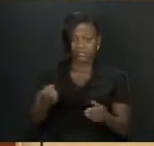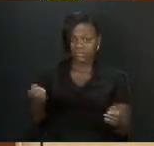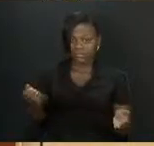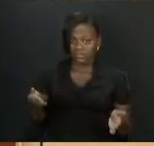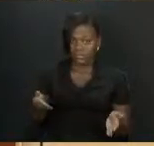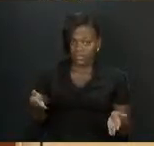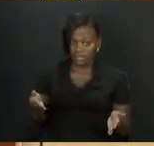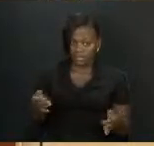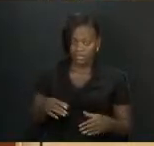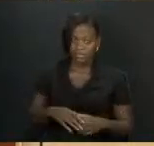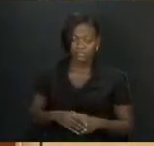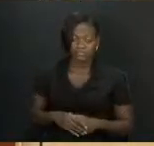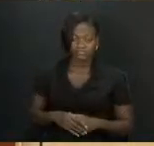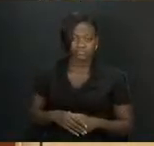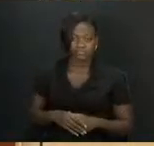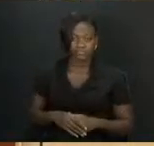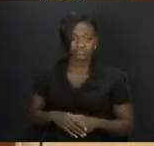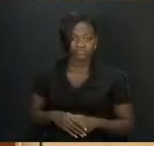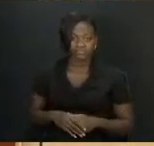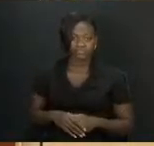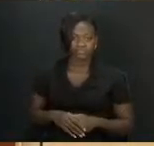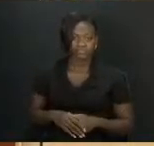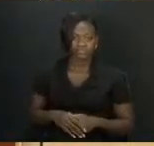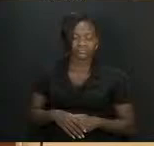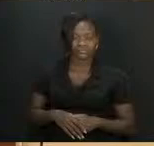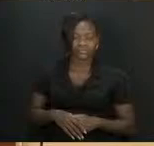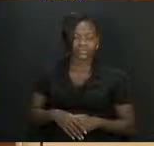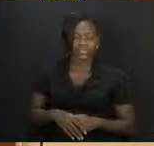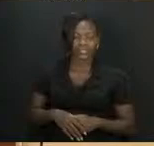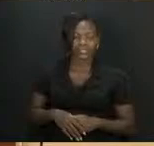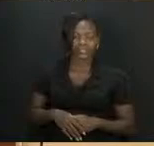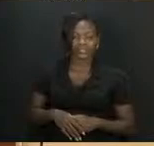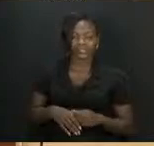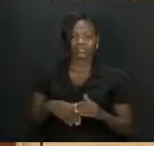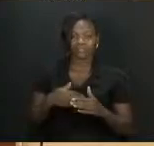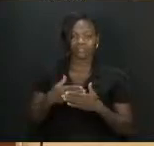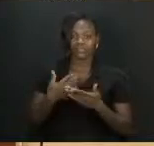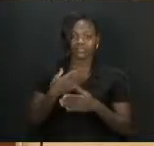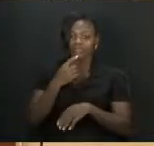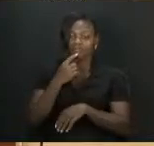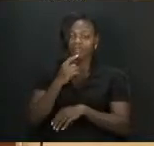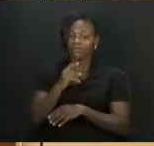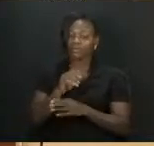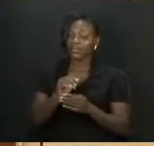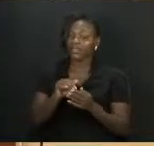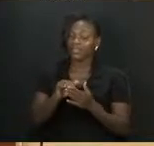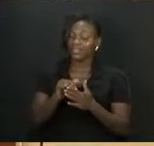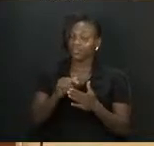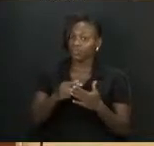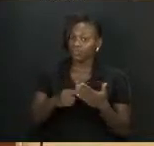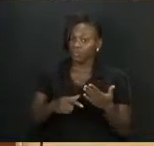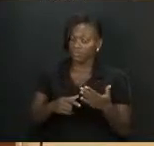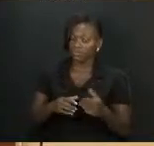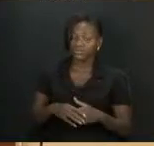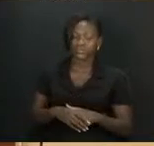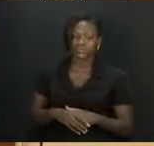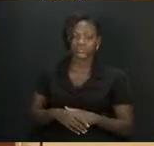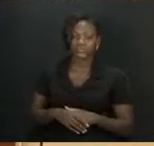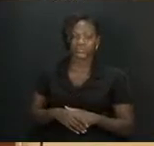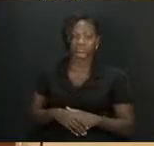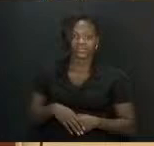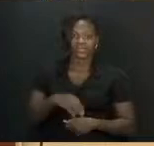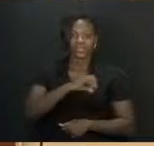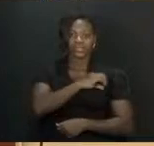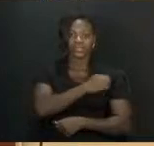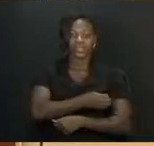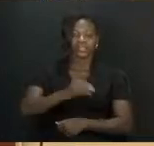the earlier consequential directives were that the Energy Commission was